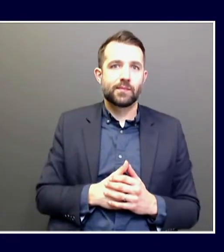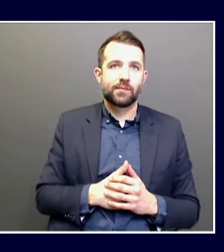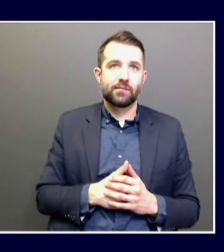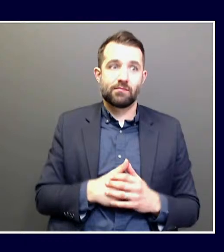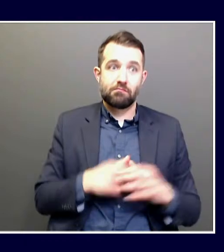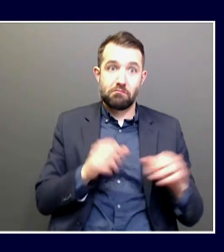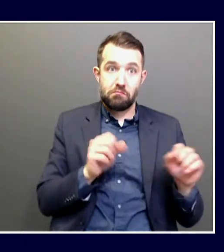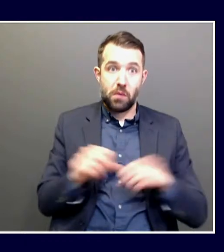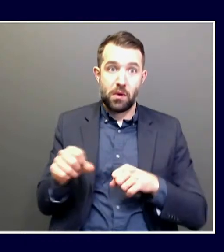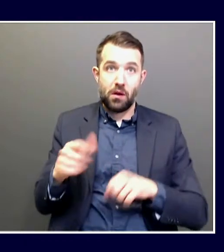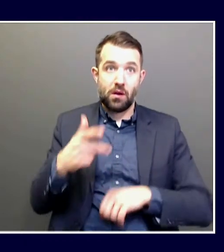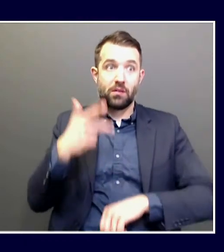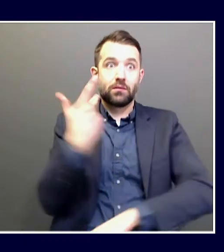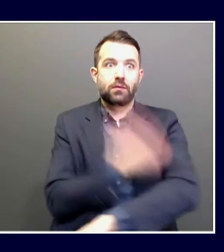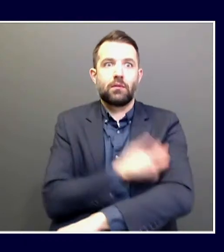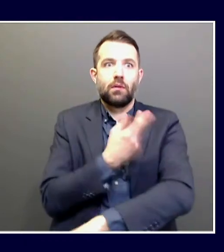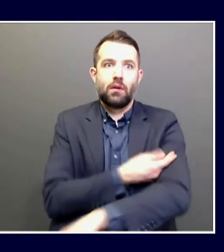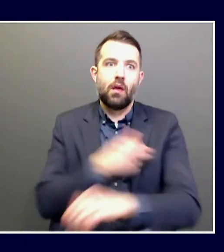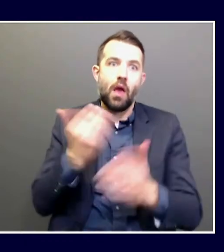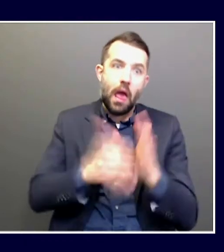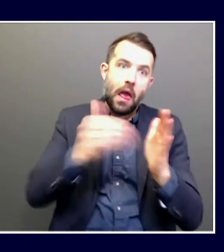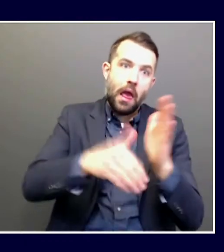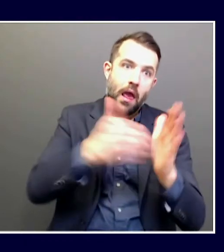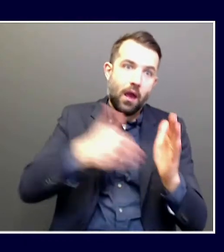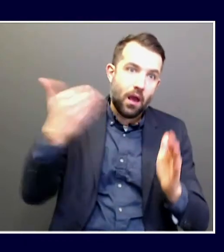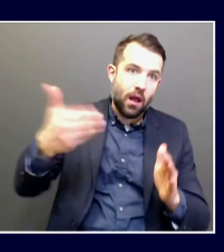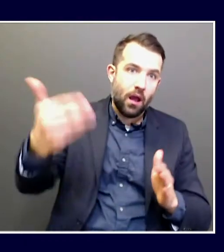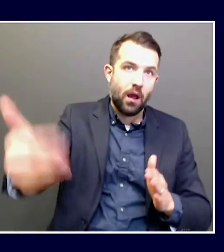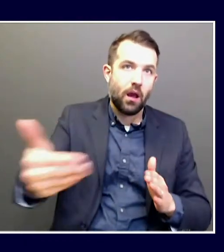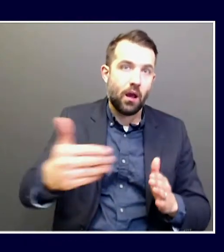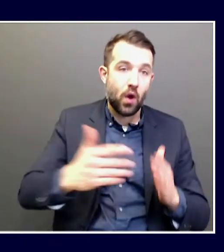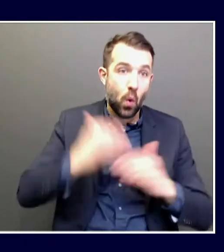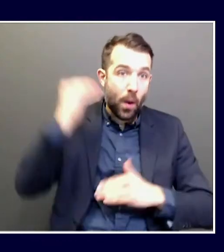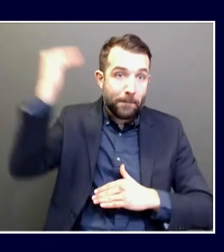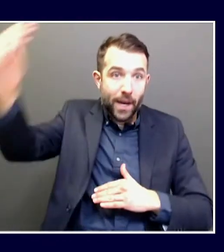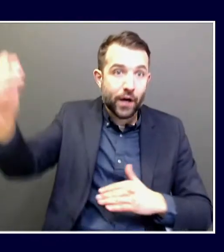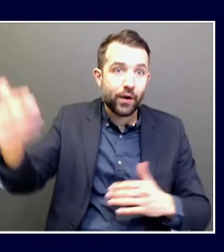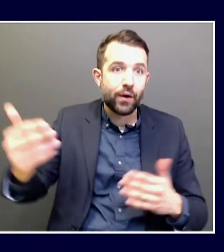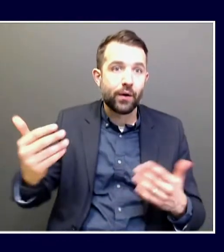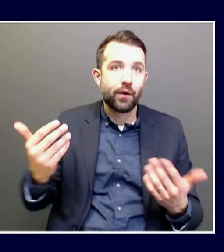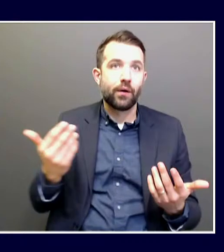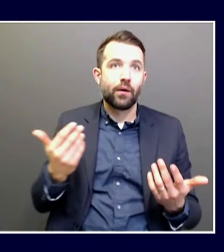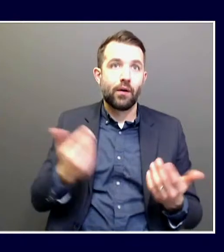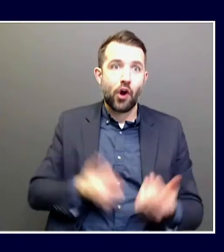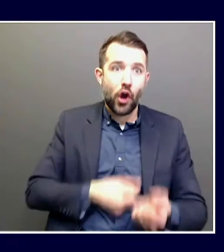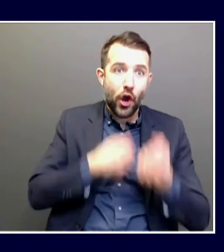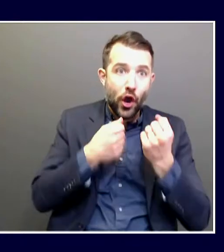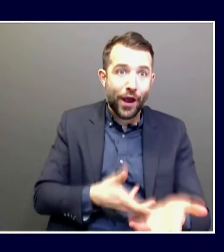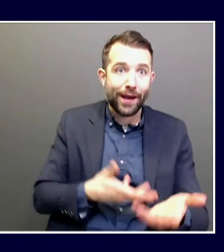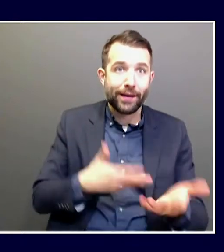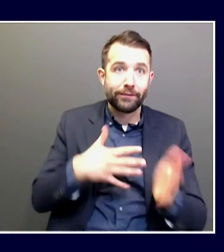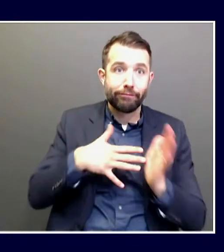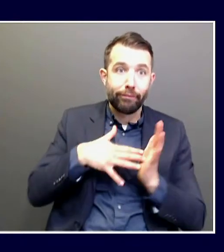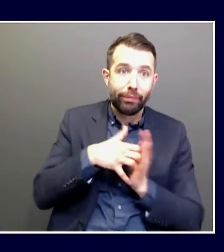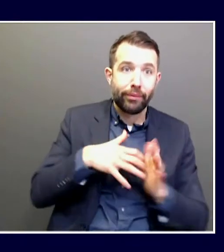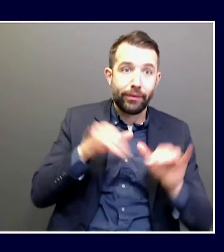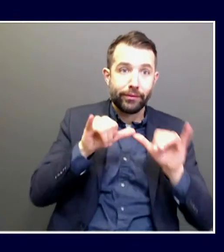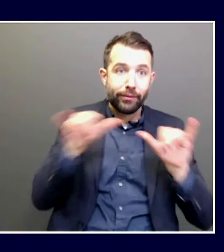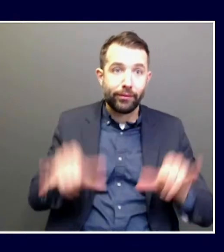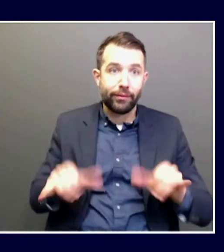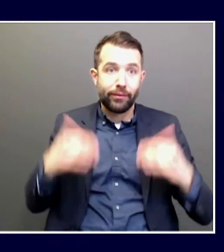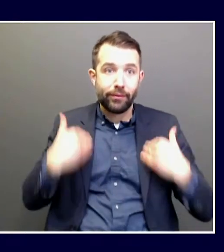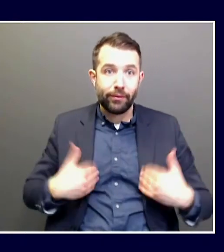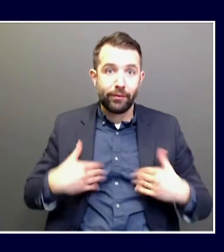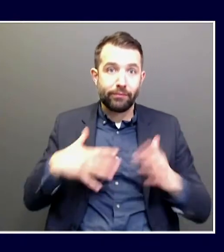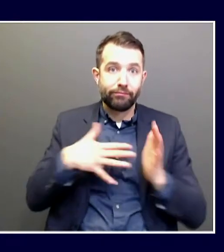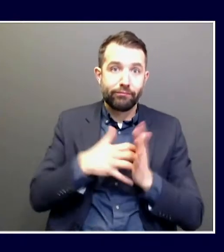happen because it lowers certain levels in your blood that would diminish the effect of the booster if we were to need a fourth or potentially more down the